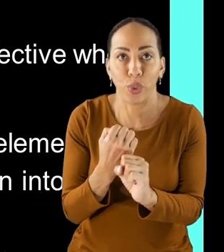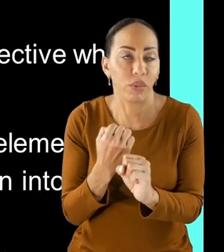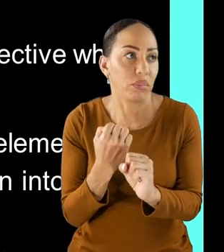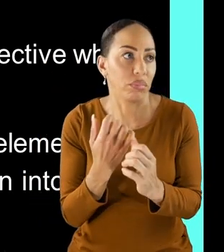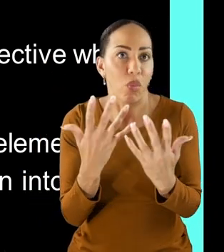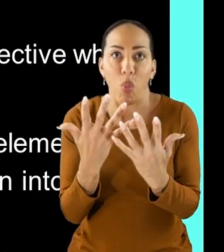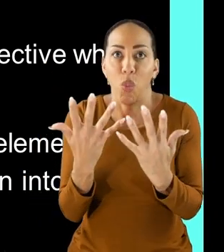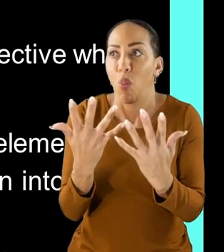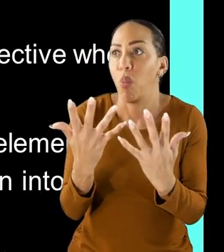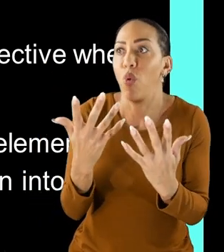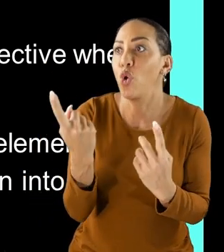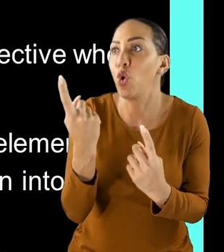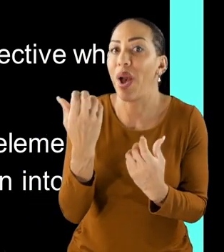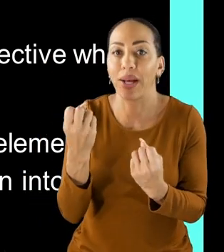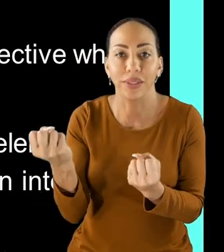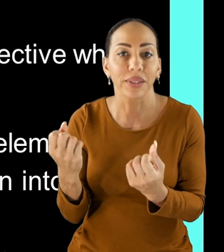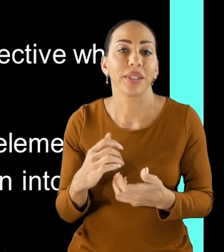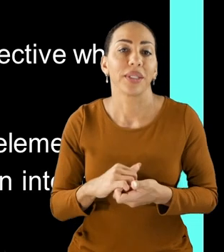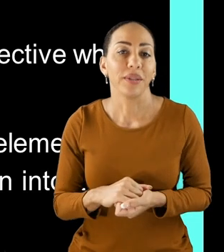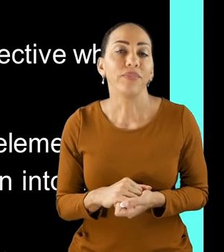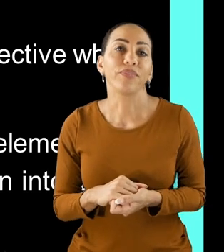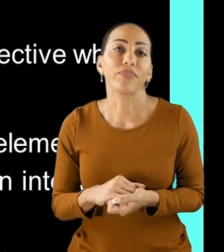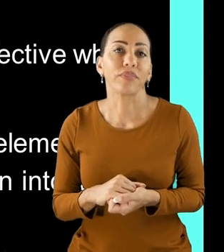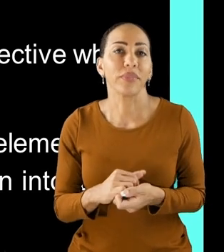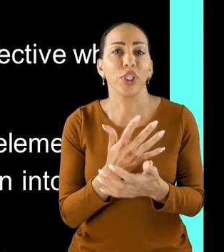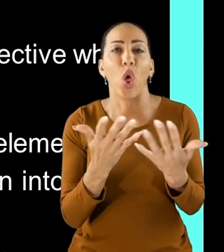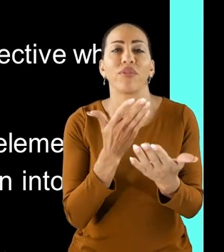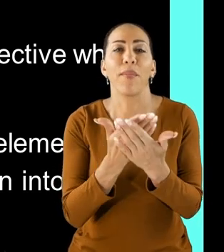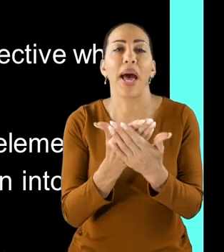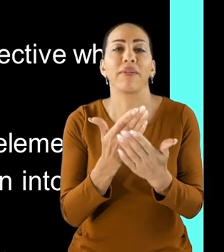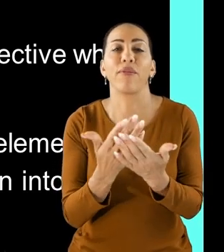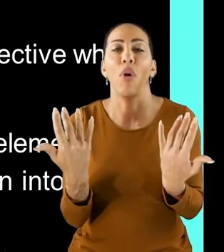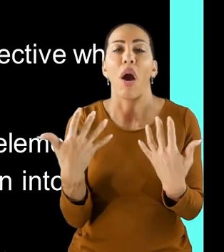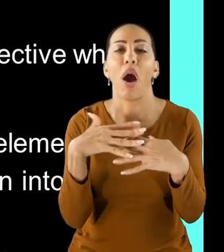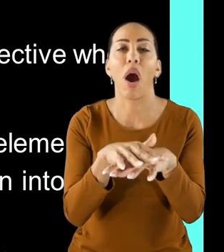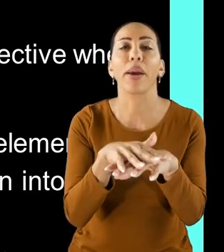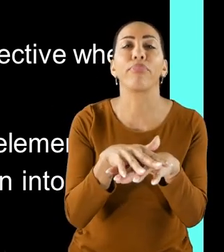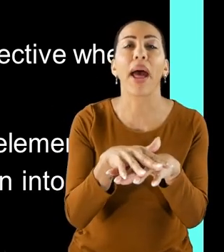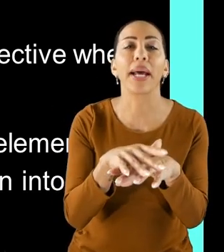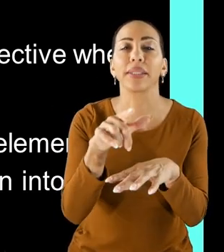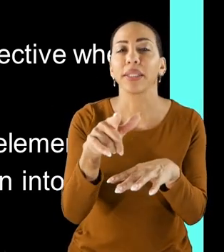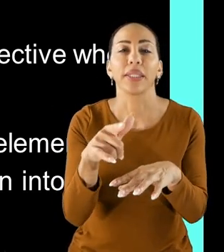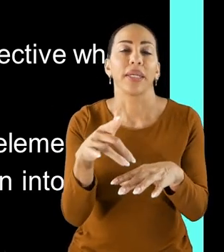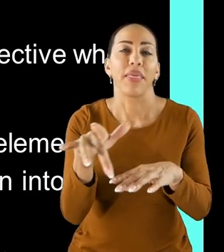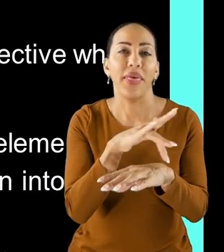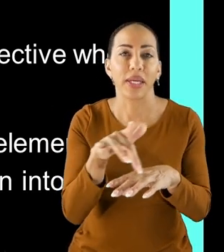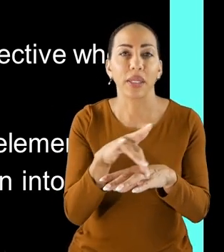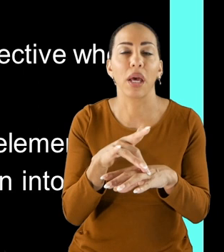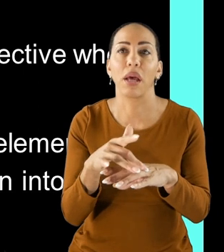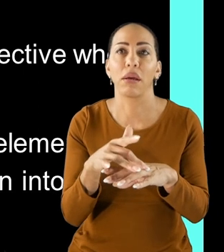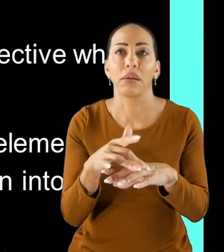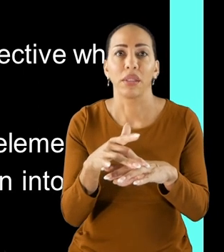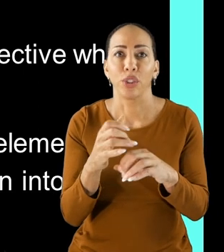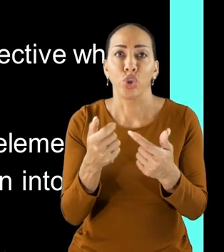question about the gap between reported and actual demand for online hybrid and hybrid theatre, market saturation, low quality digital